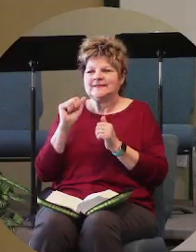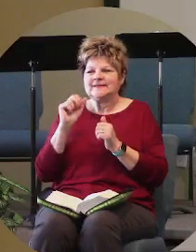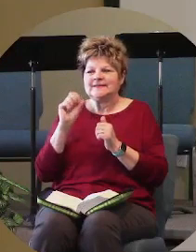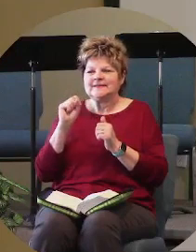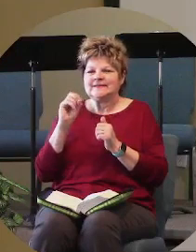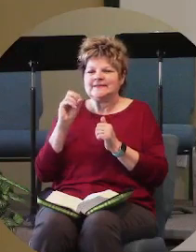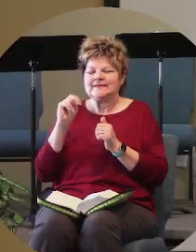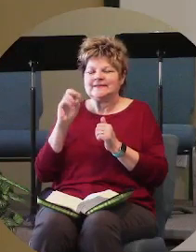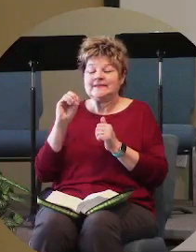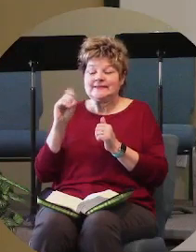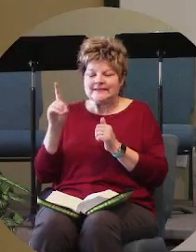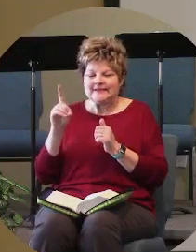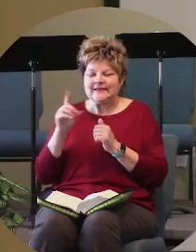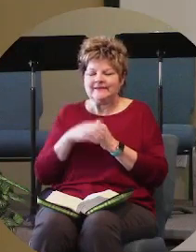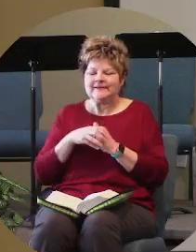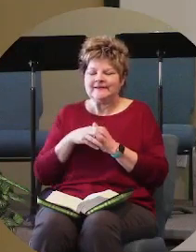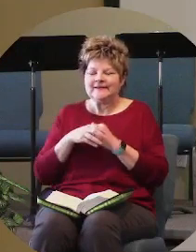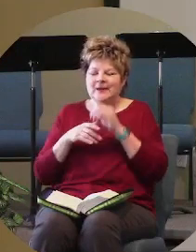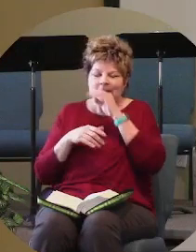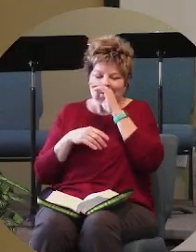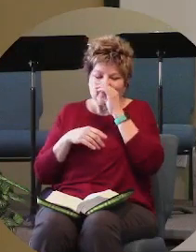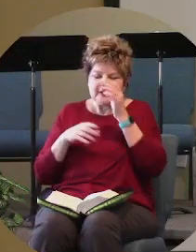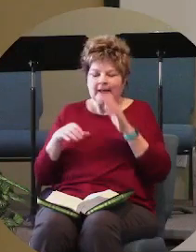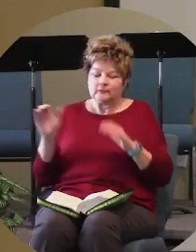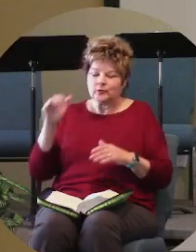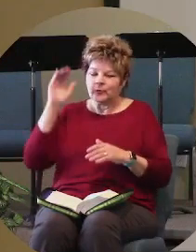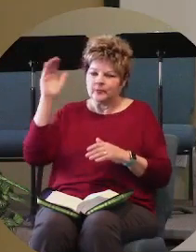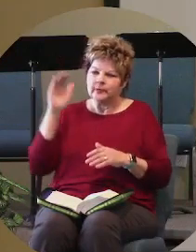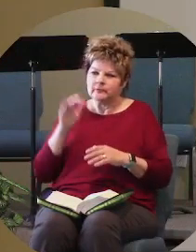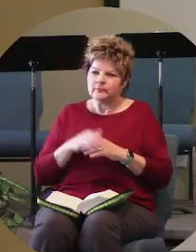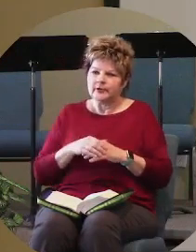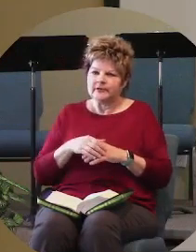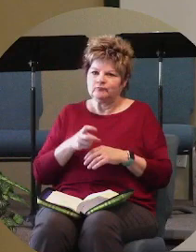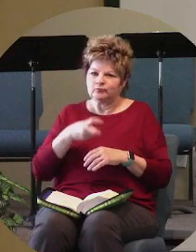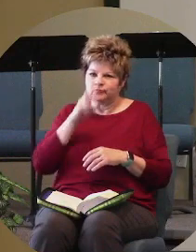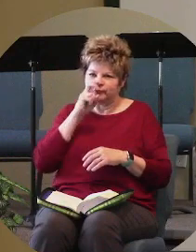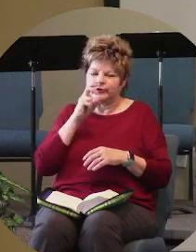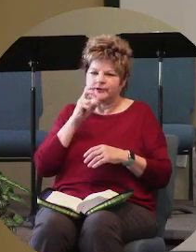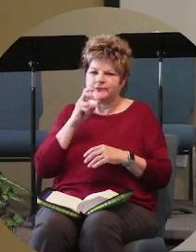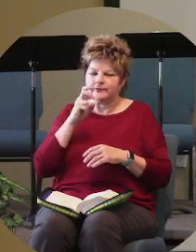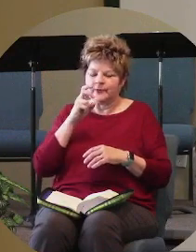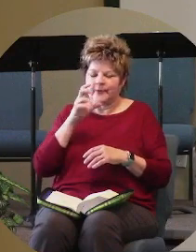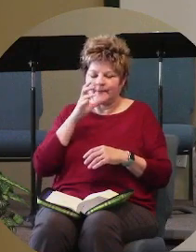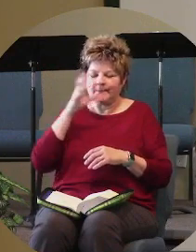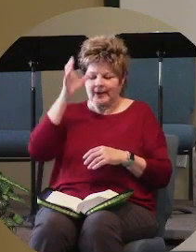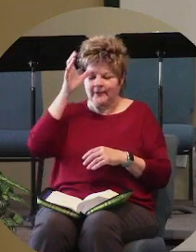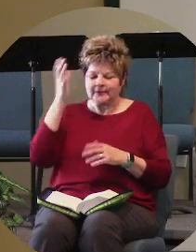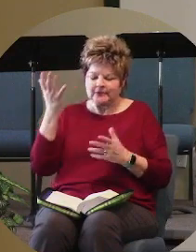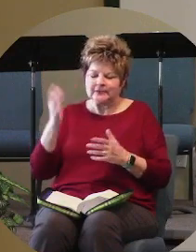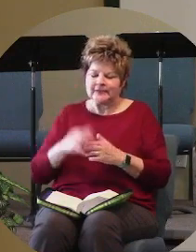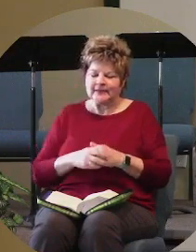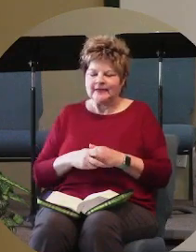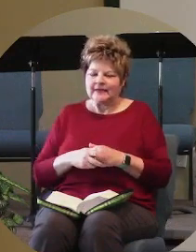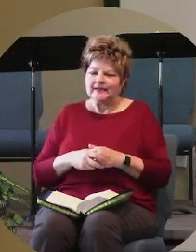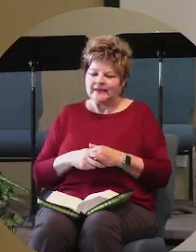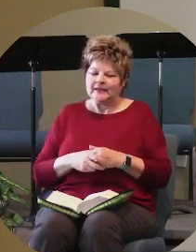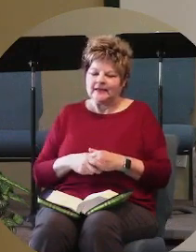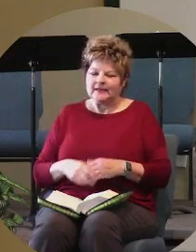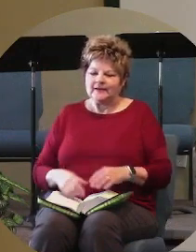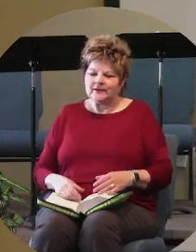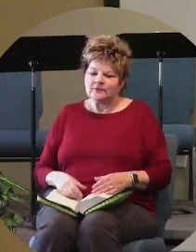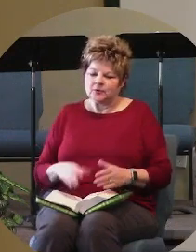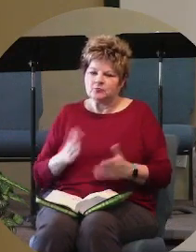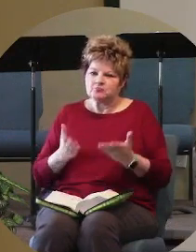But I grew up with pretty strict parents. Wouldn't you say, well, I've got a twin brother back there, right? Yeah.